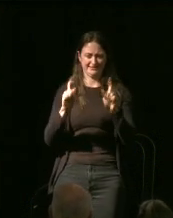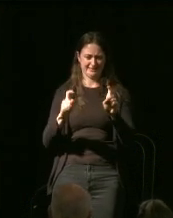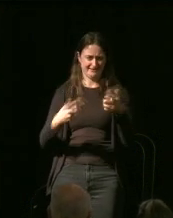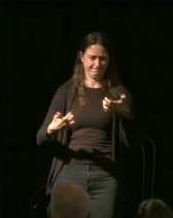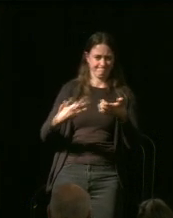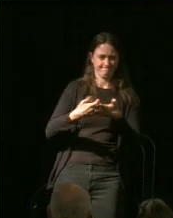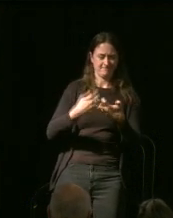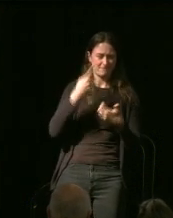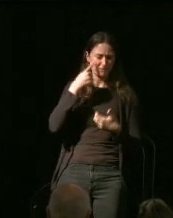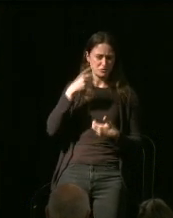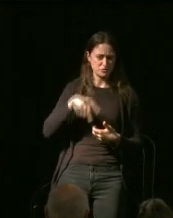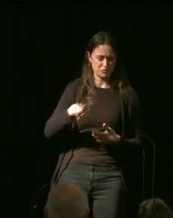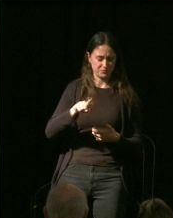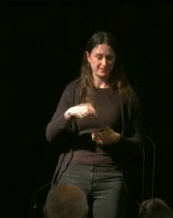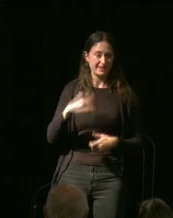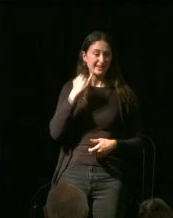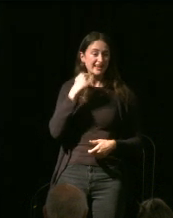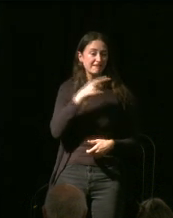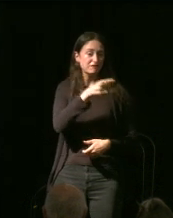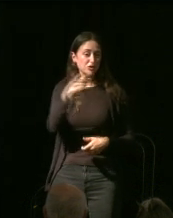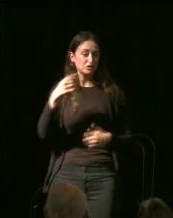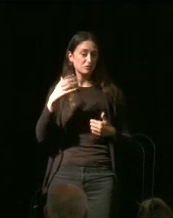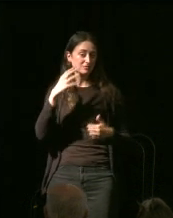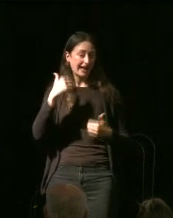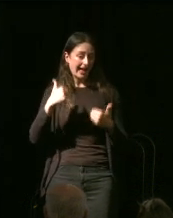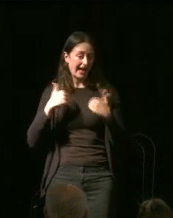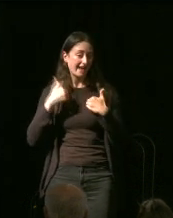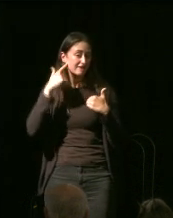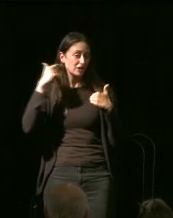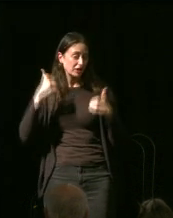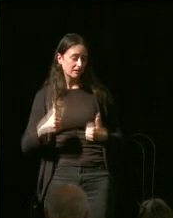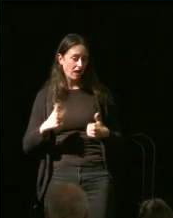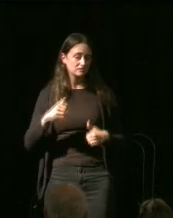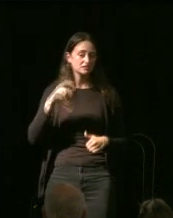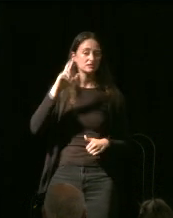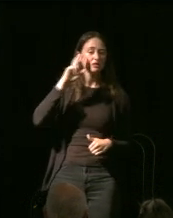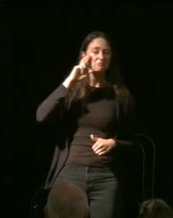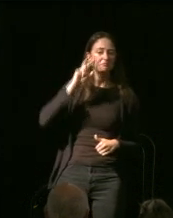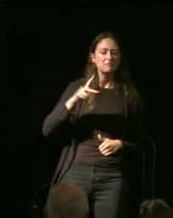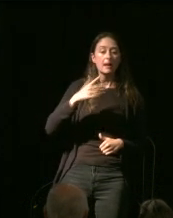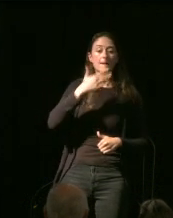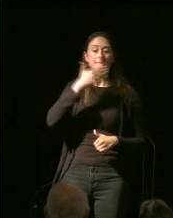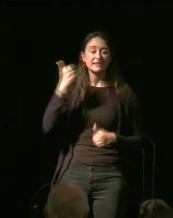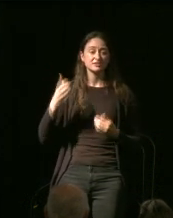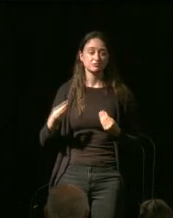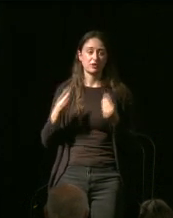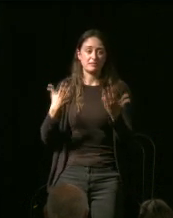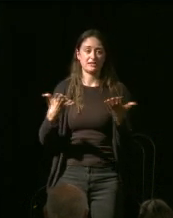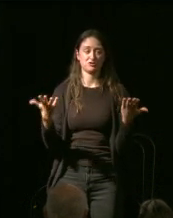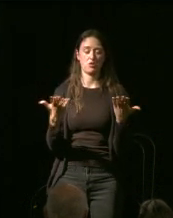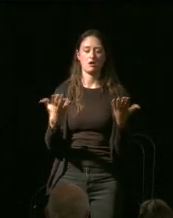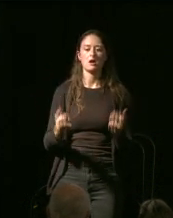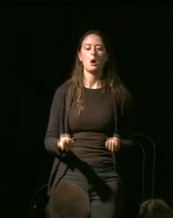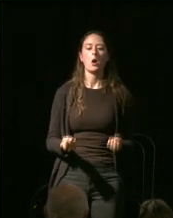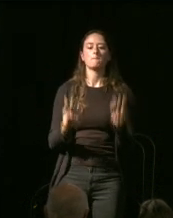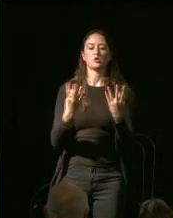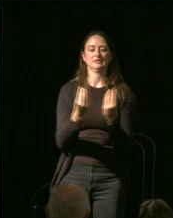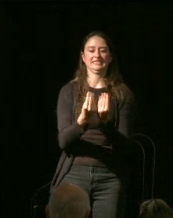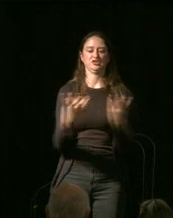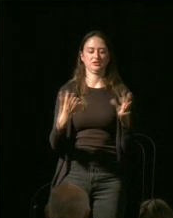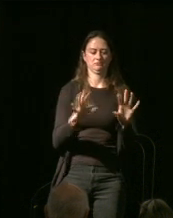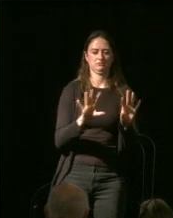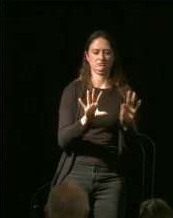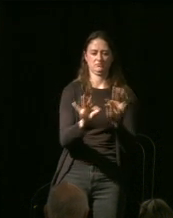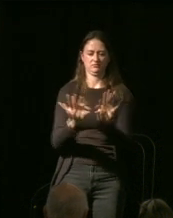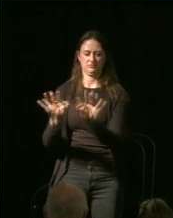most appropriate test at that point is probably a multi-gene panel of around 2 to 13 genes that have been associated with Usher